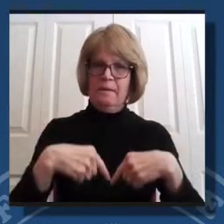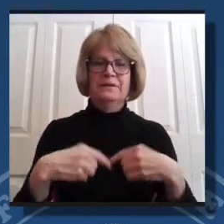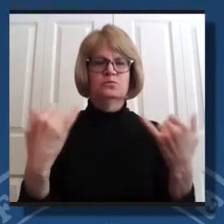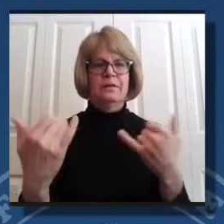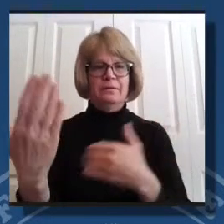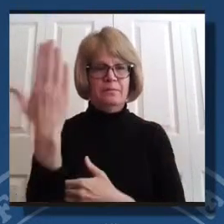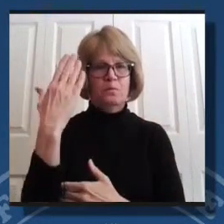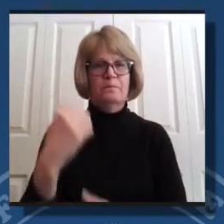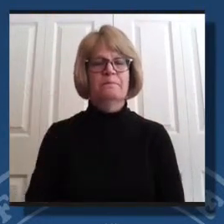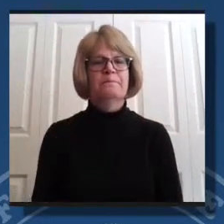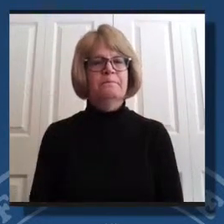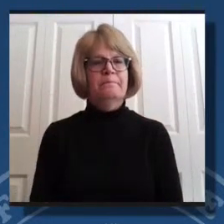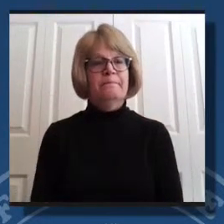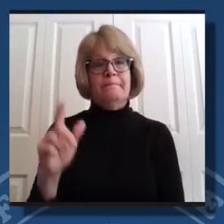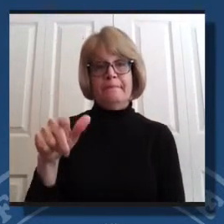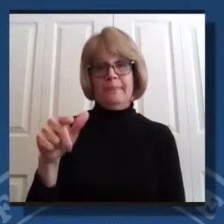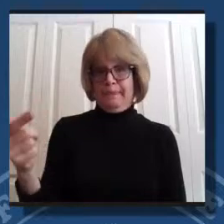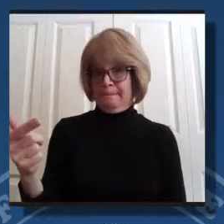Good